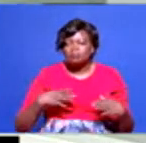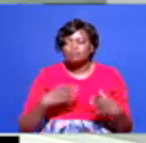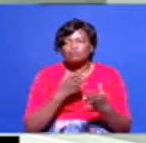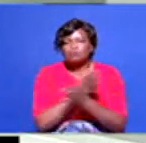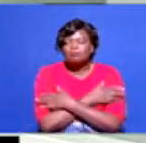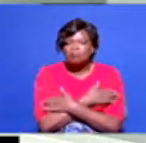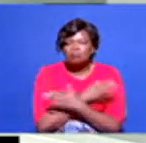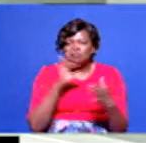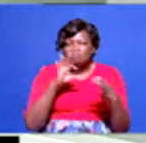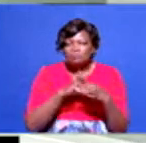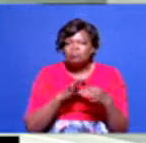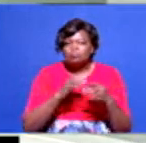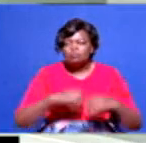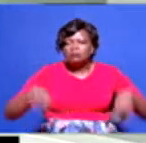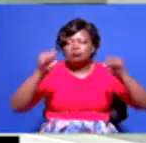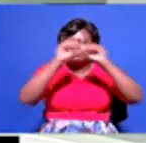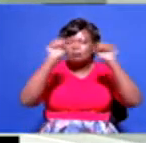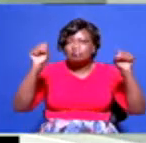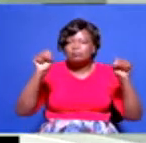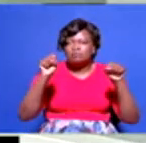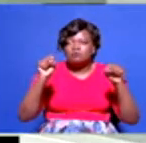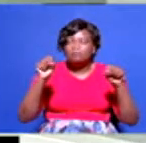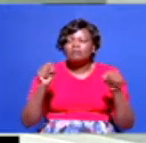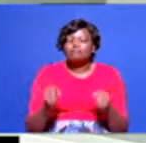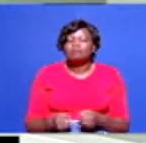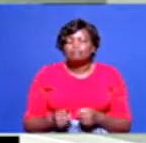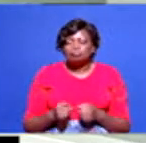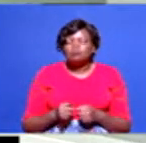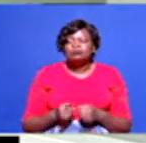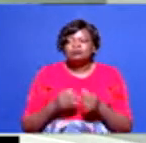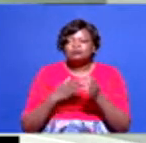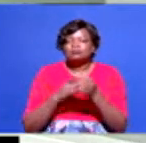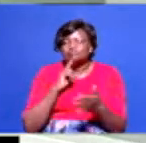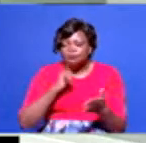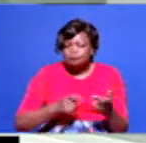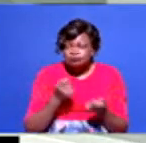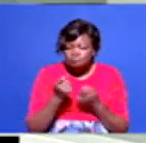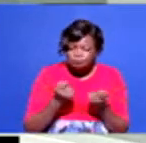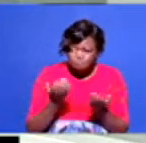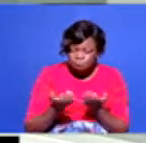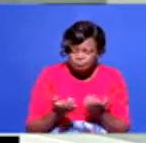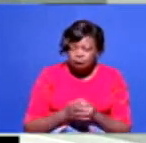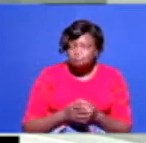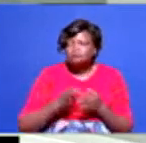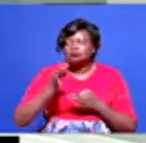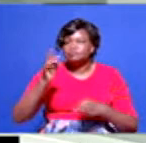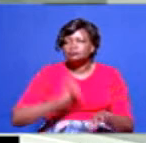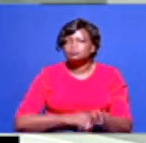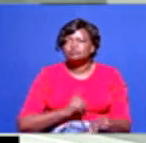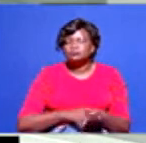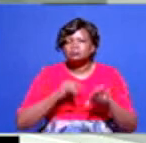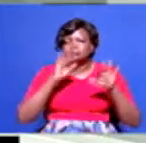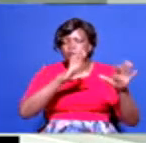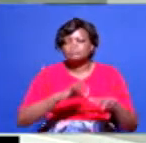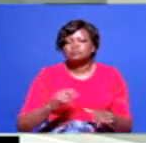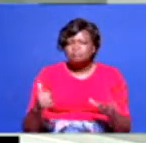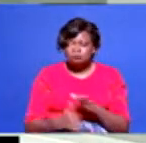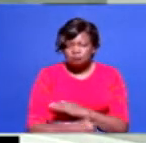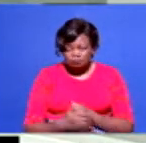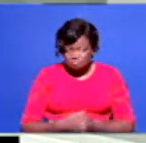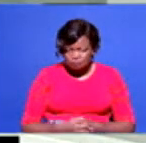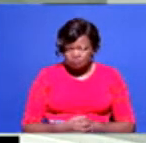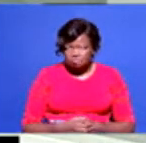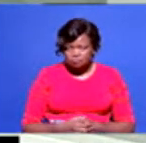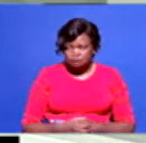coalition's presidential flag-bearer, William Ruto, says small businesses have for a long time suffered in the hands of the